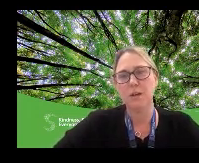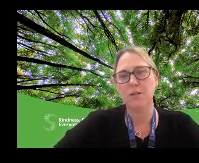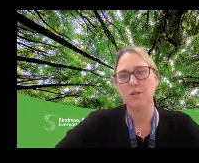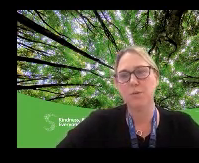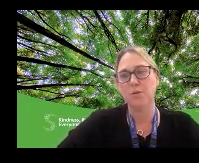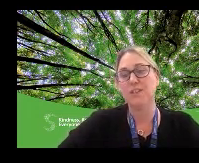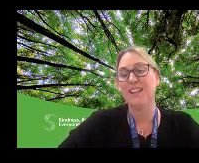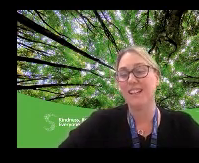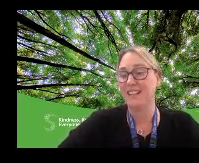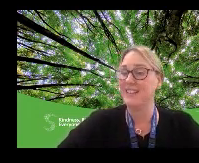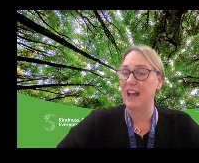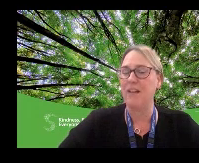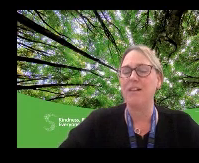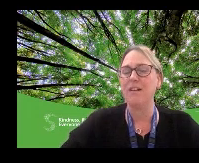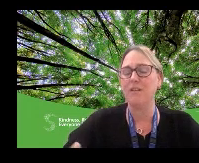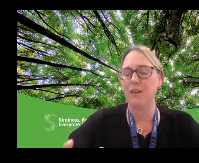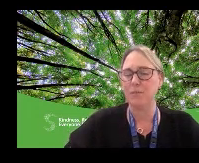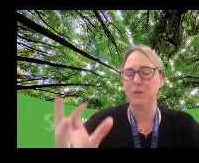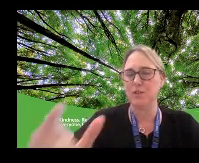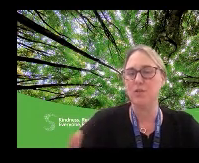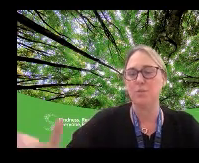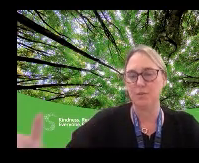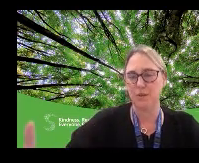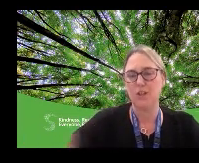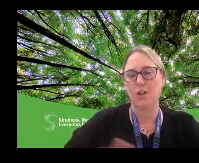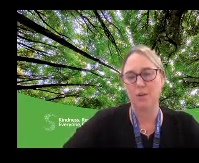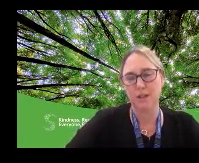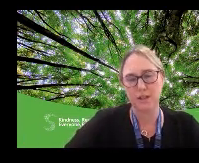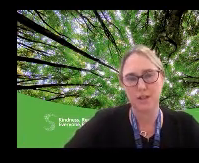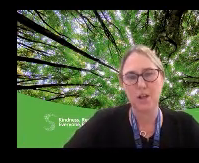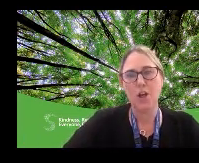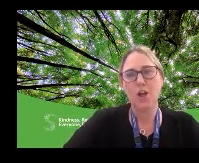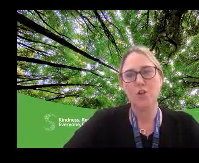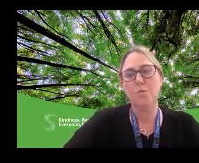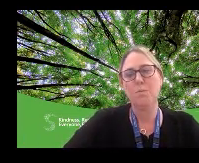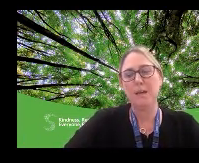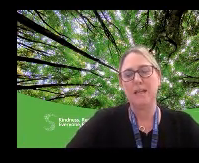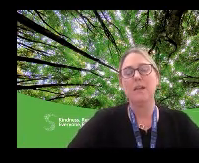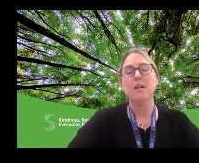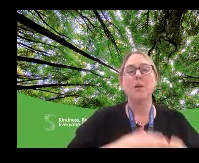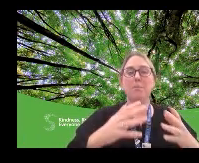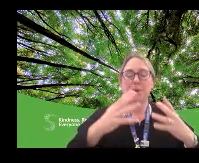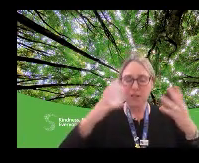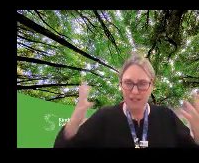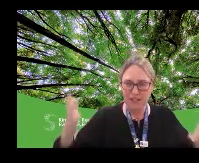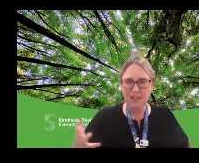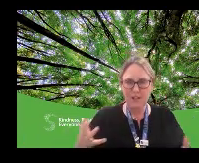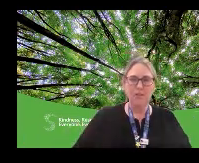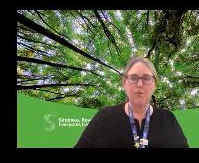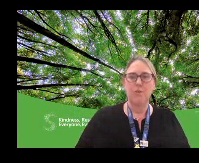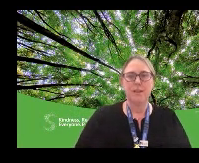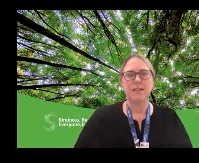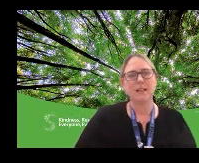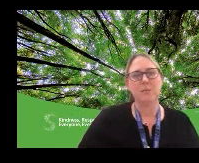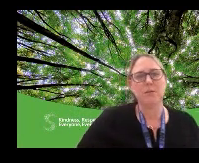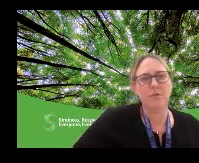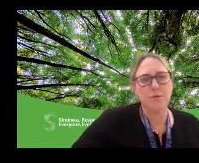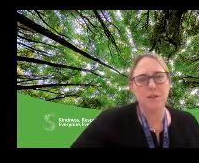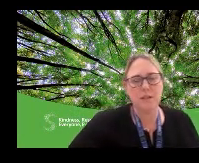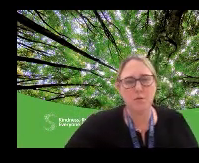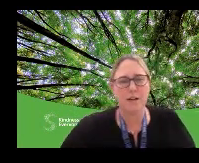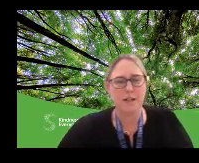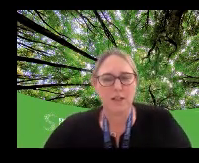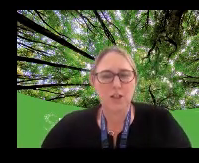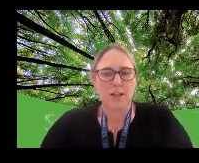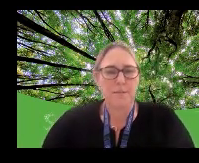in the graduated response is that it would be suitable for this young person to be considered for an assessment